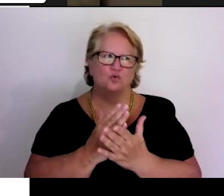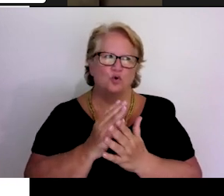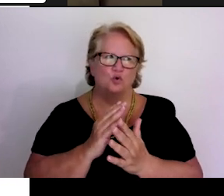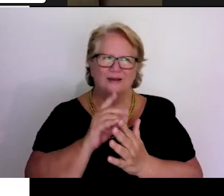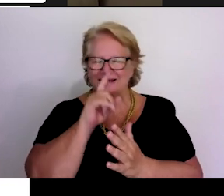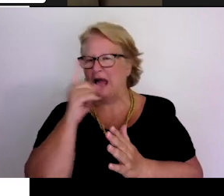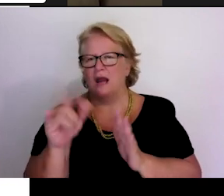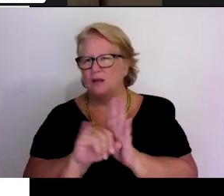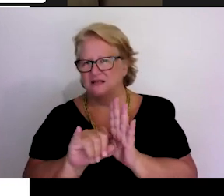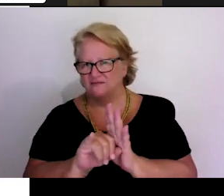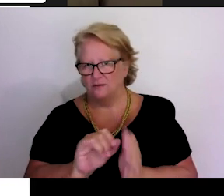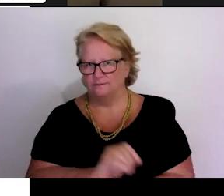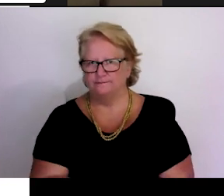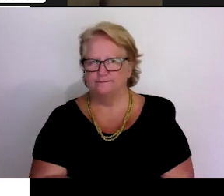identifiable.